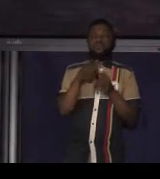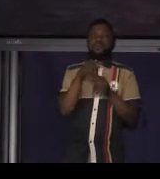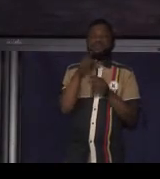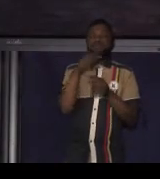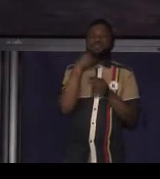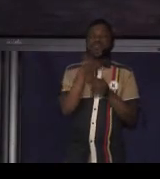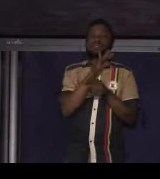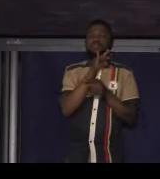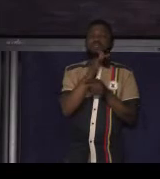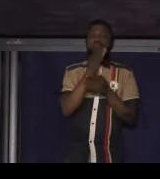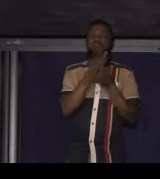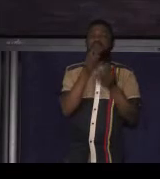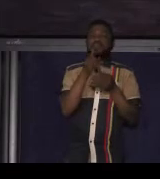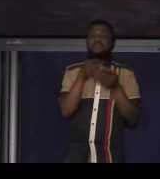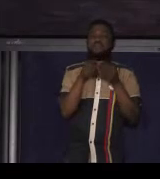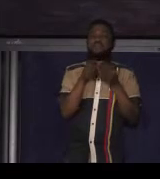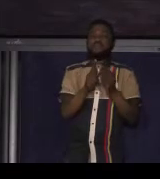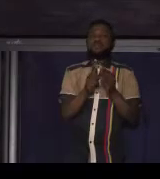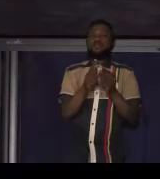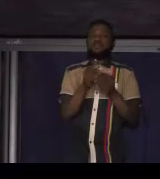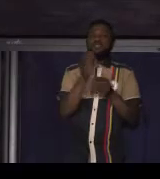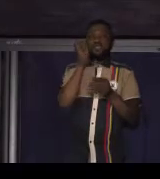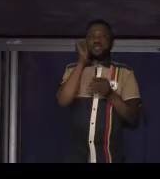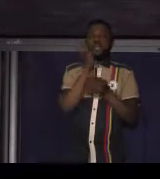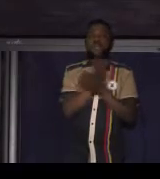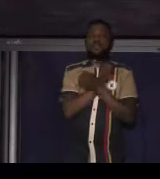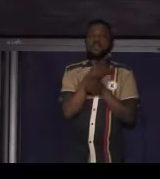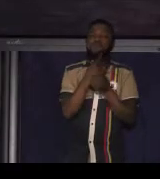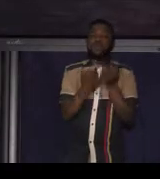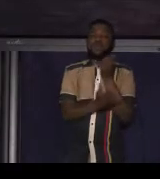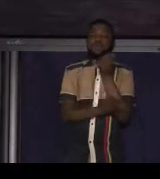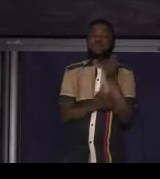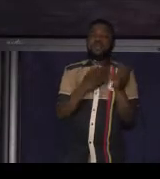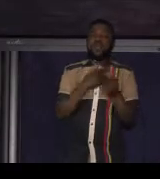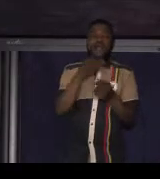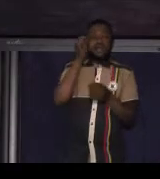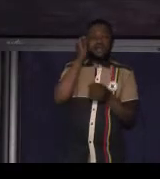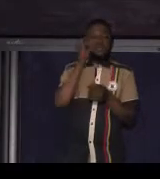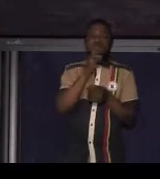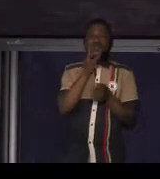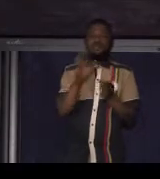You know, when you say somebody is a patriot, that means he loves